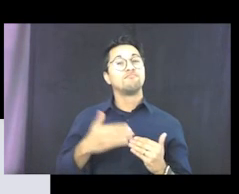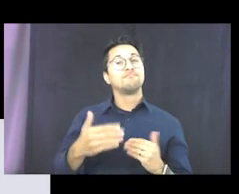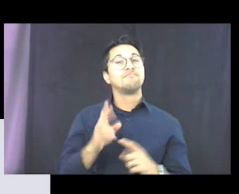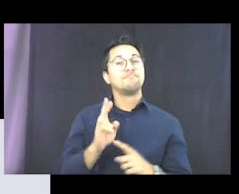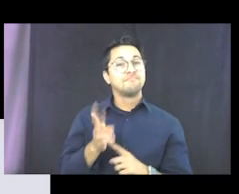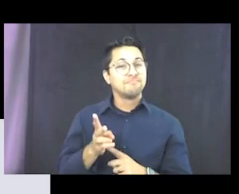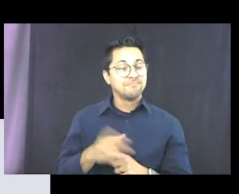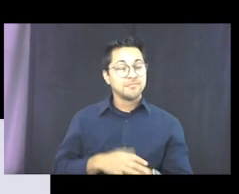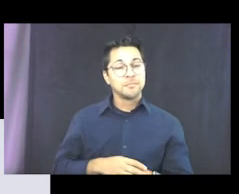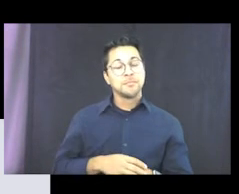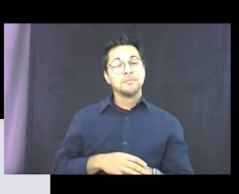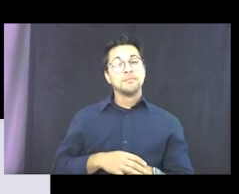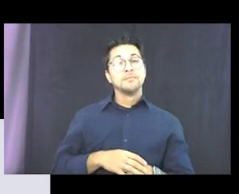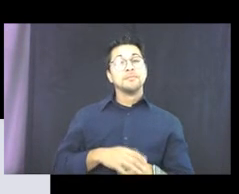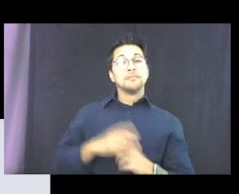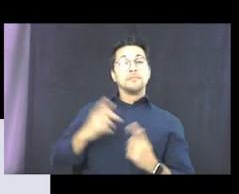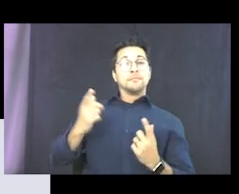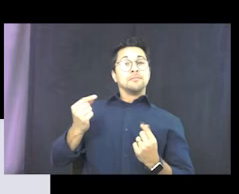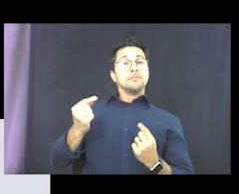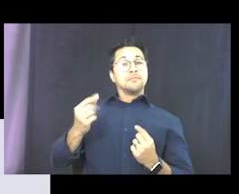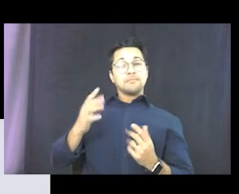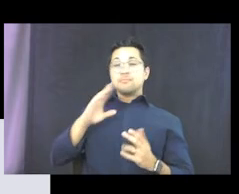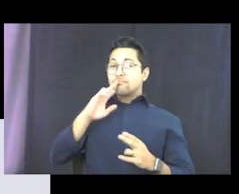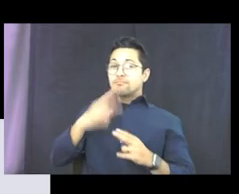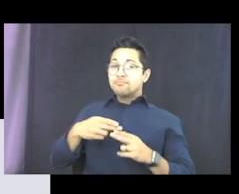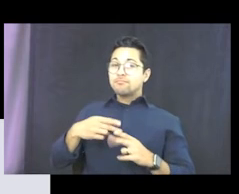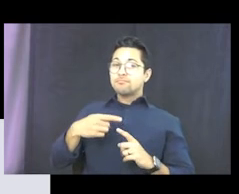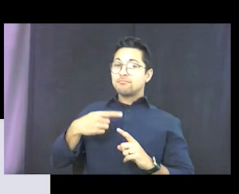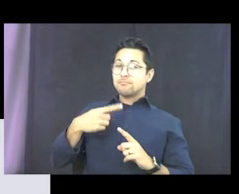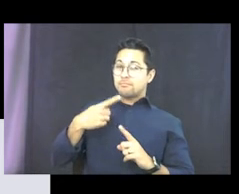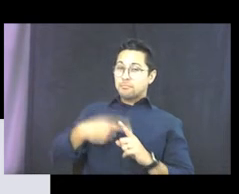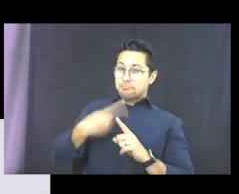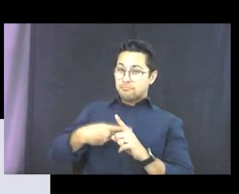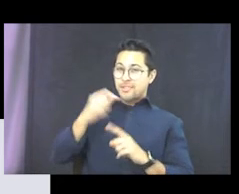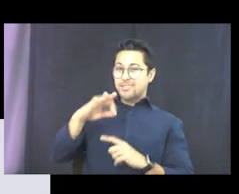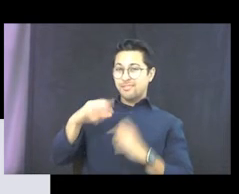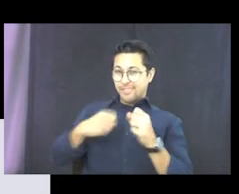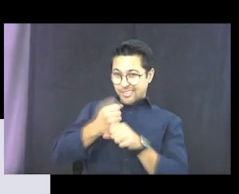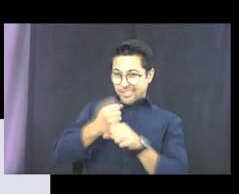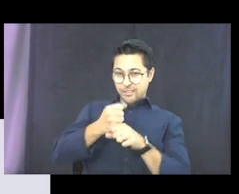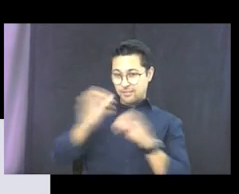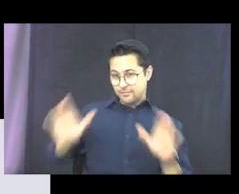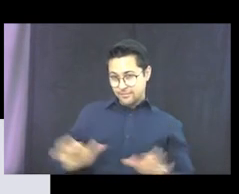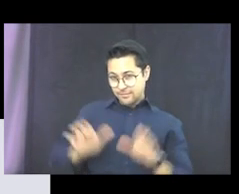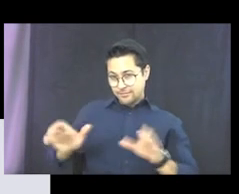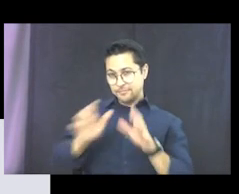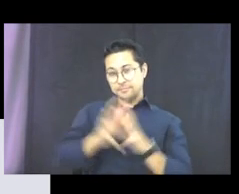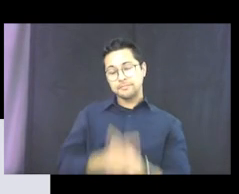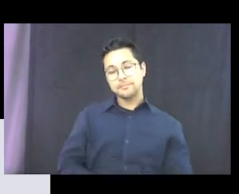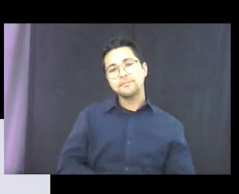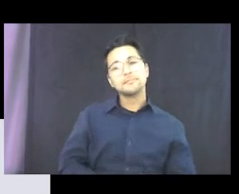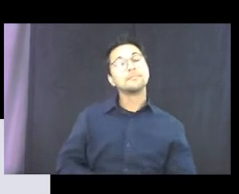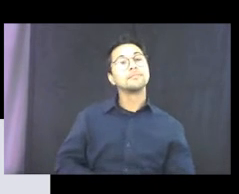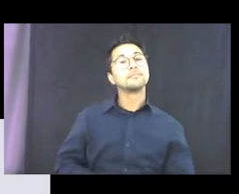minutes are going to involve the months of the year activity.